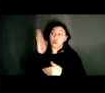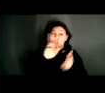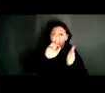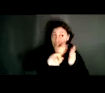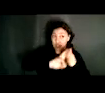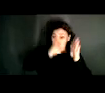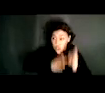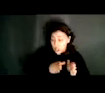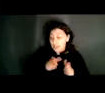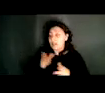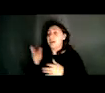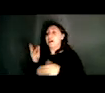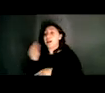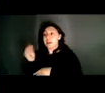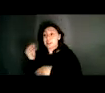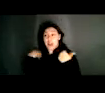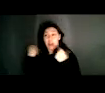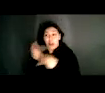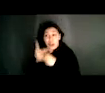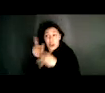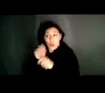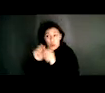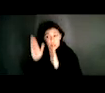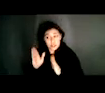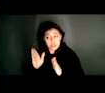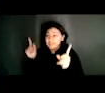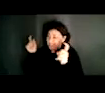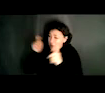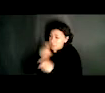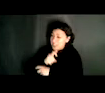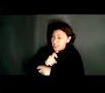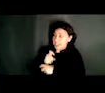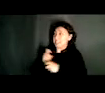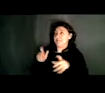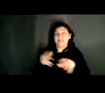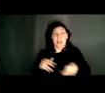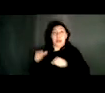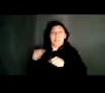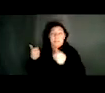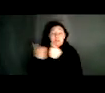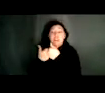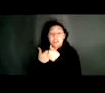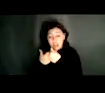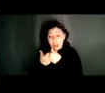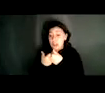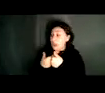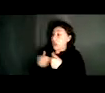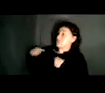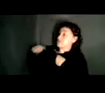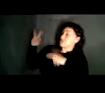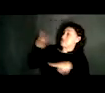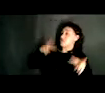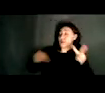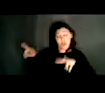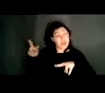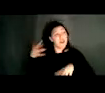are complicated undertakings. And from where I sit, I can say that you have done a tremendous job and have